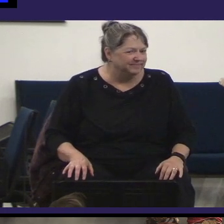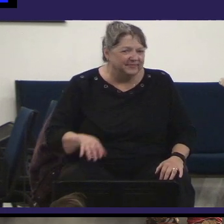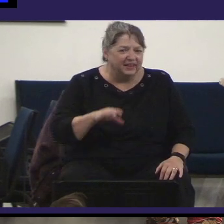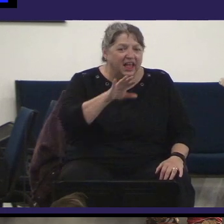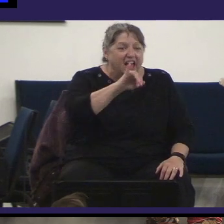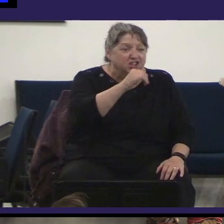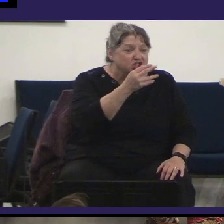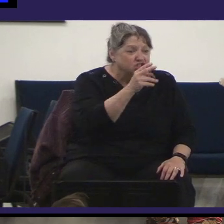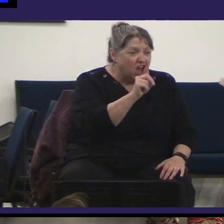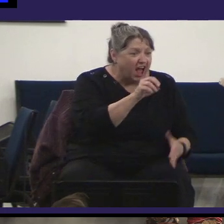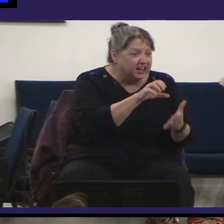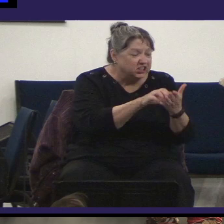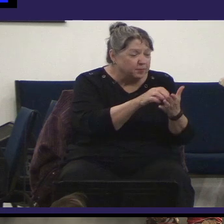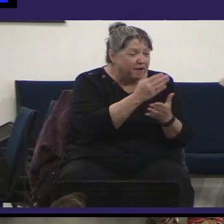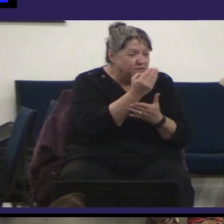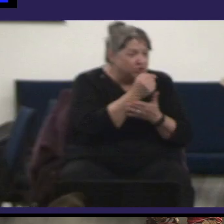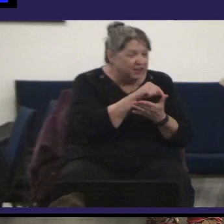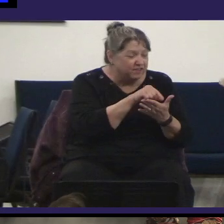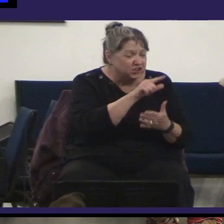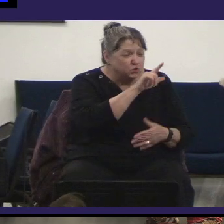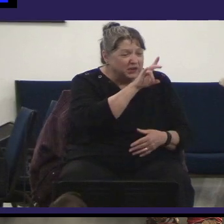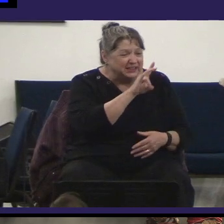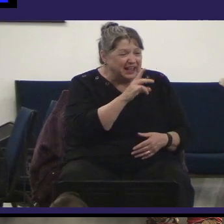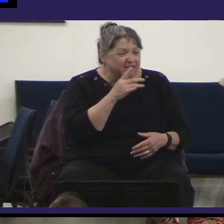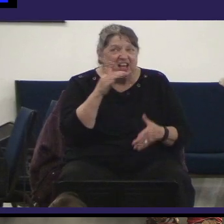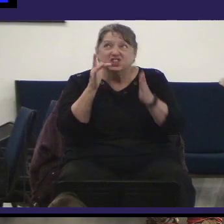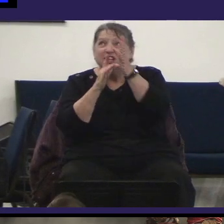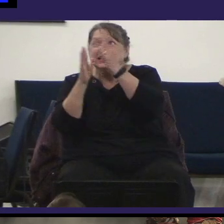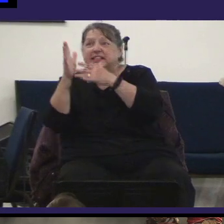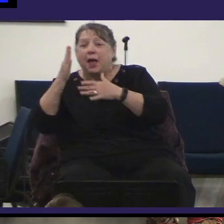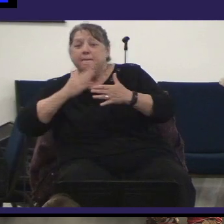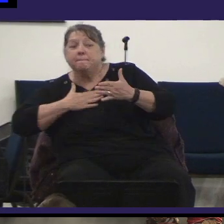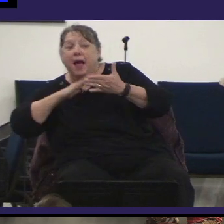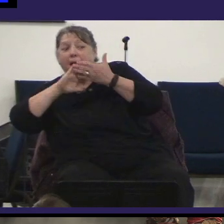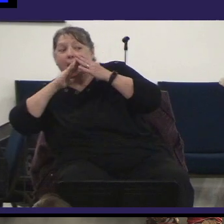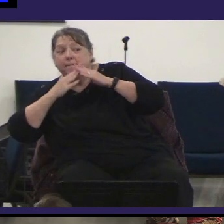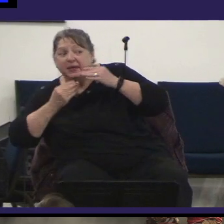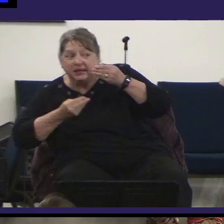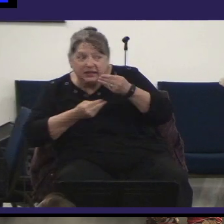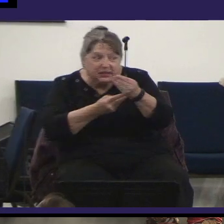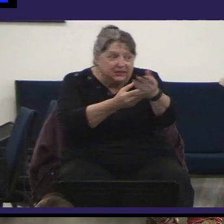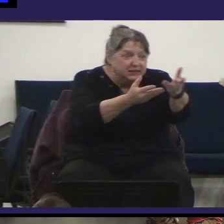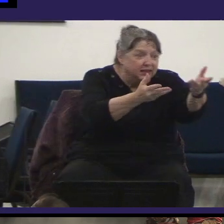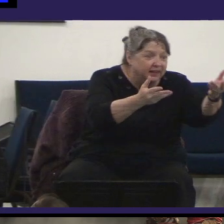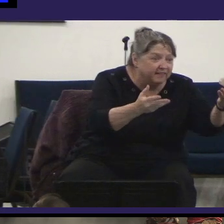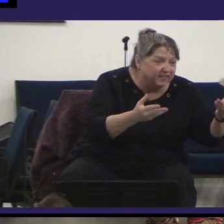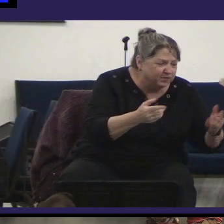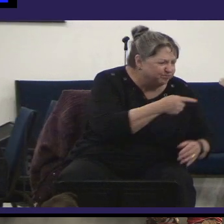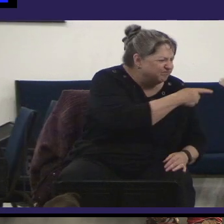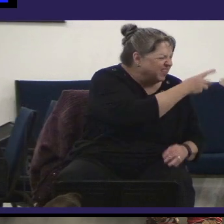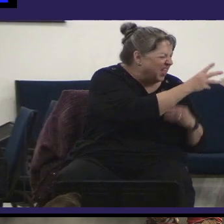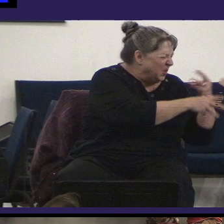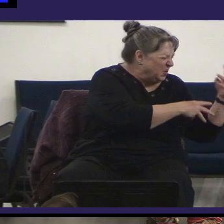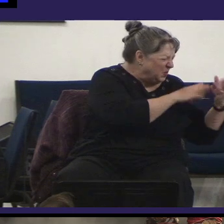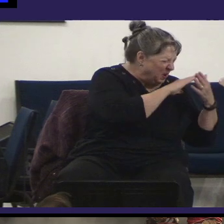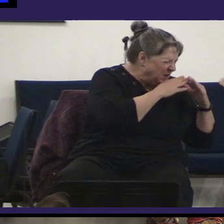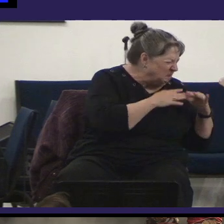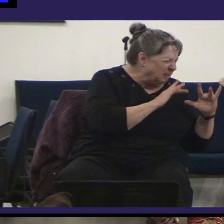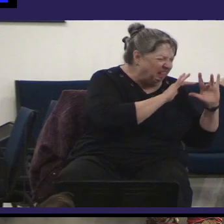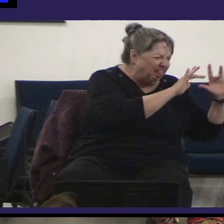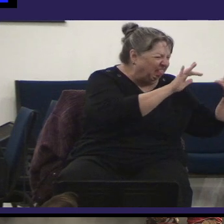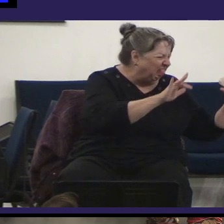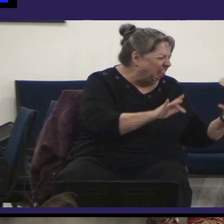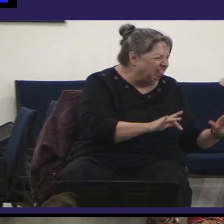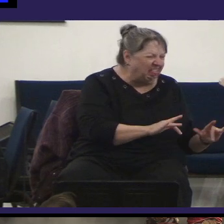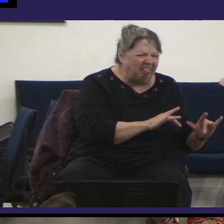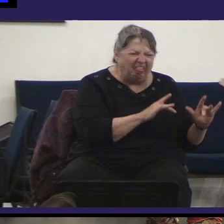my peace I give you. I do not give to you a peace like that of the world. The world gives peace. Can you imagine that? Jesus says